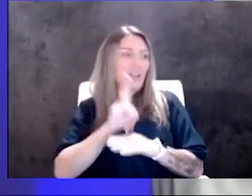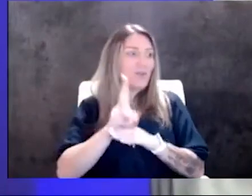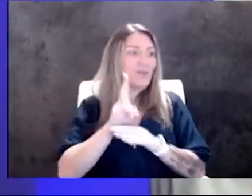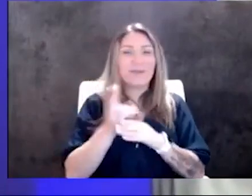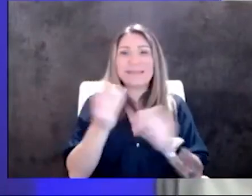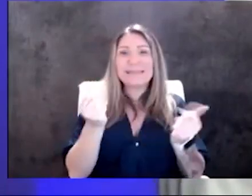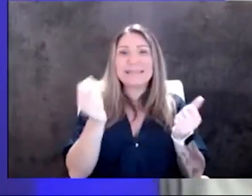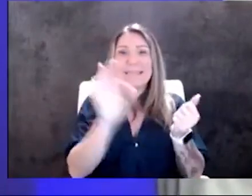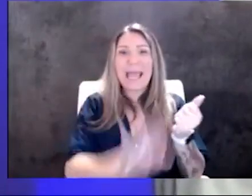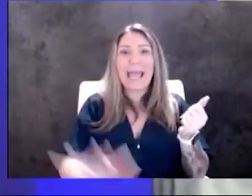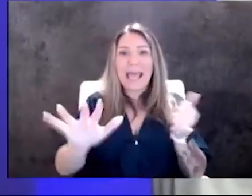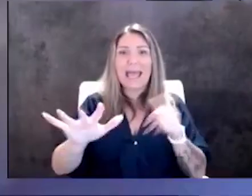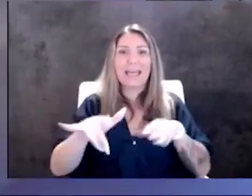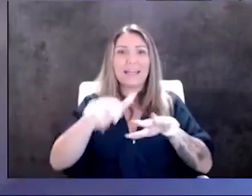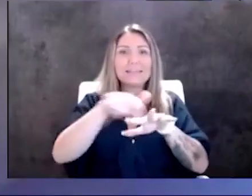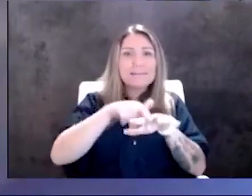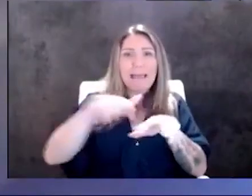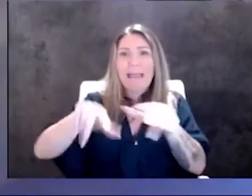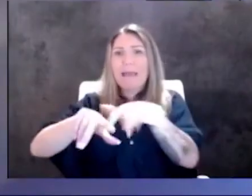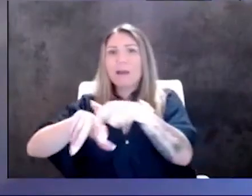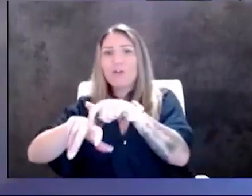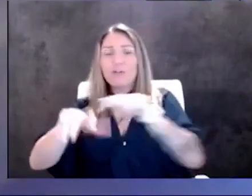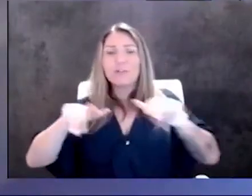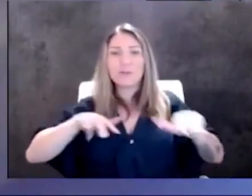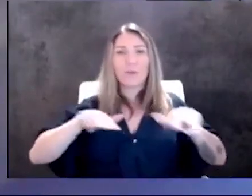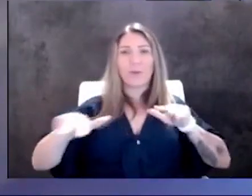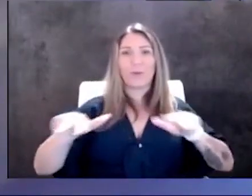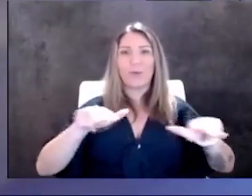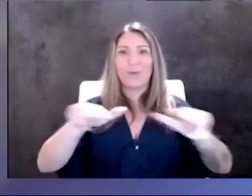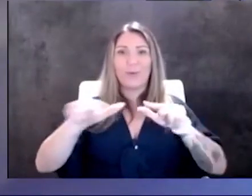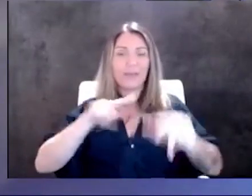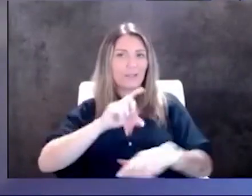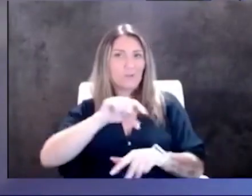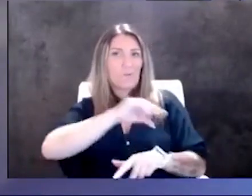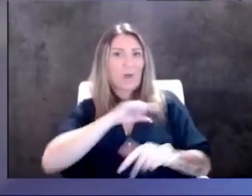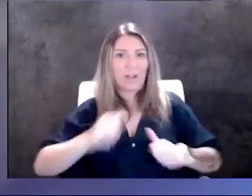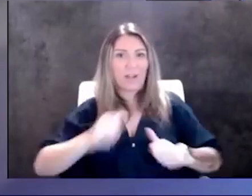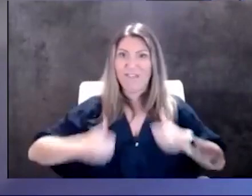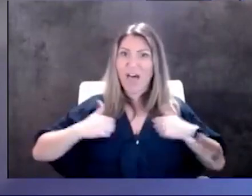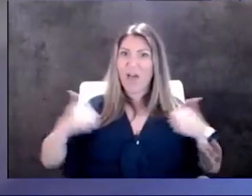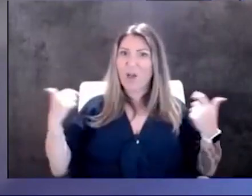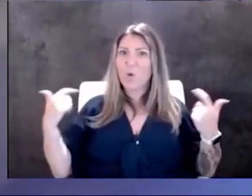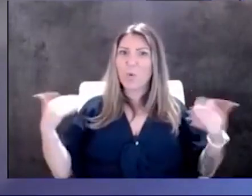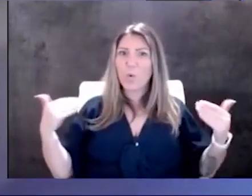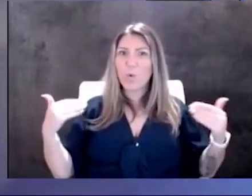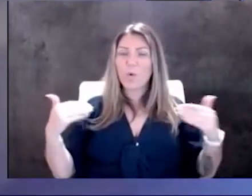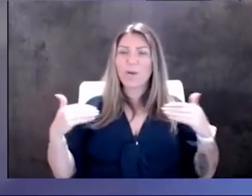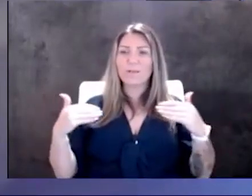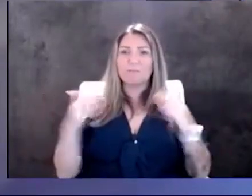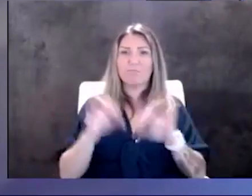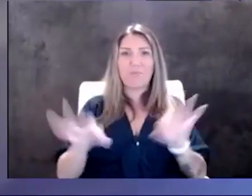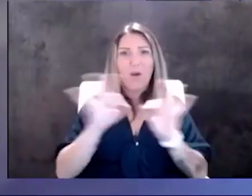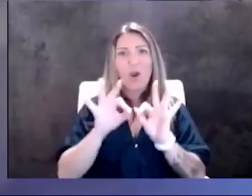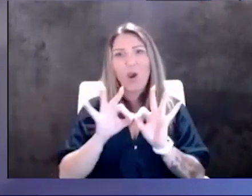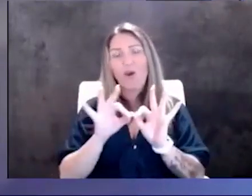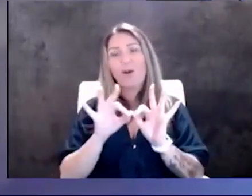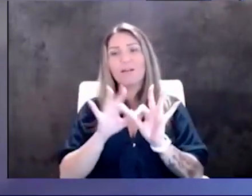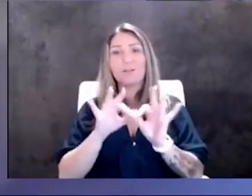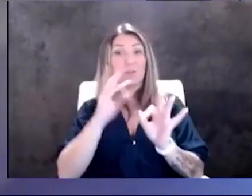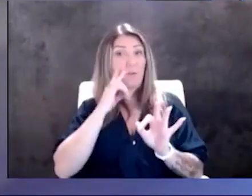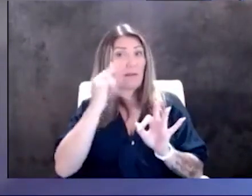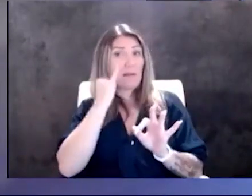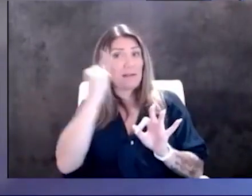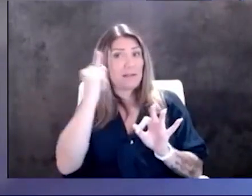big deal for a lot of these people. So that's a quality of life thing. That is huge, right? It's really huge. Is the idea, though, to get these people completely off